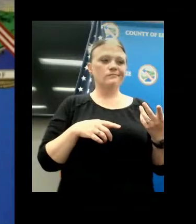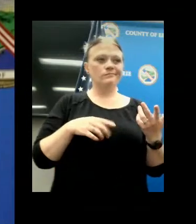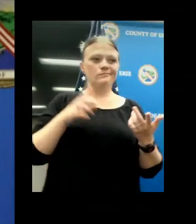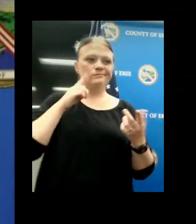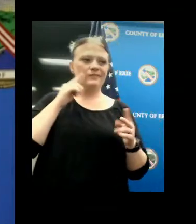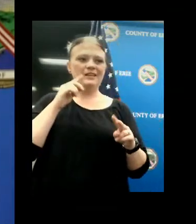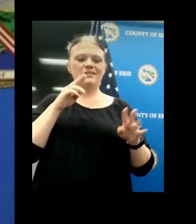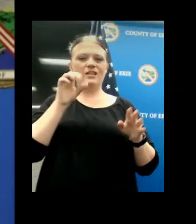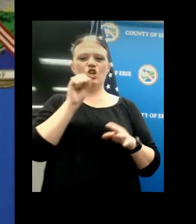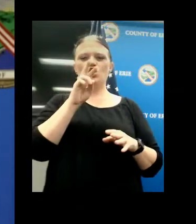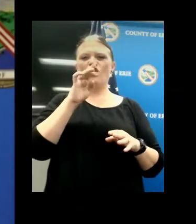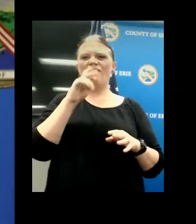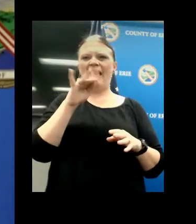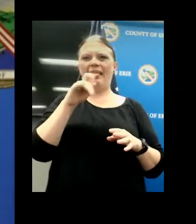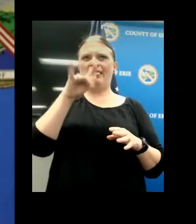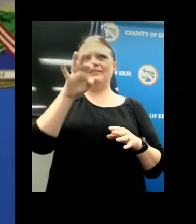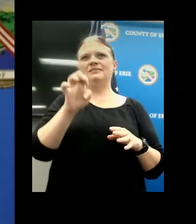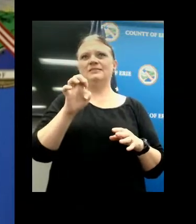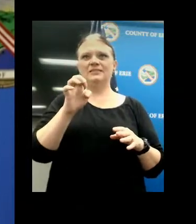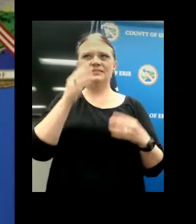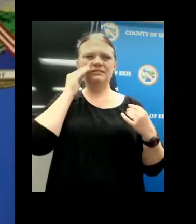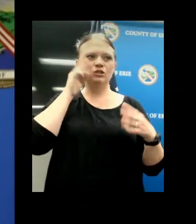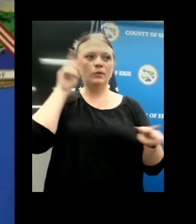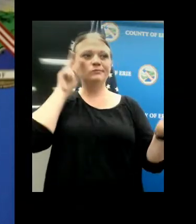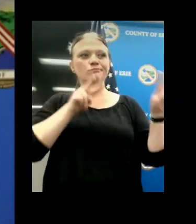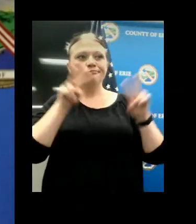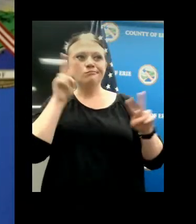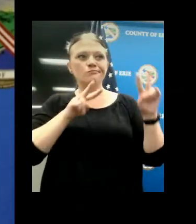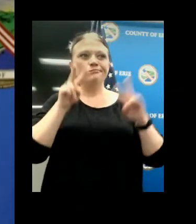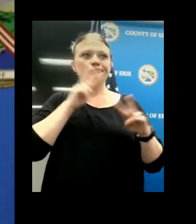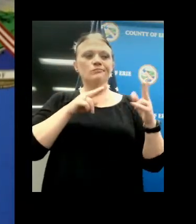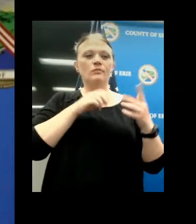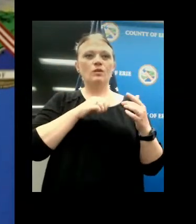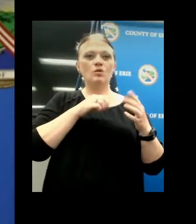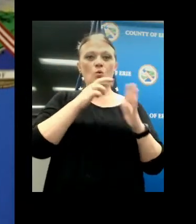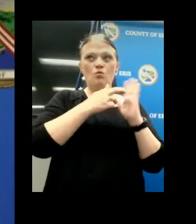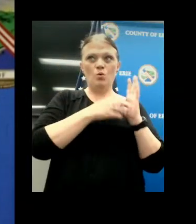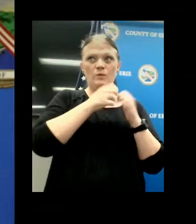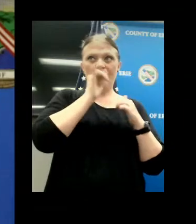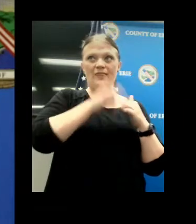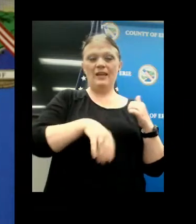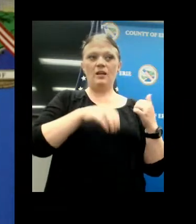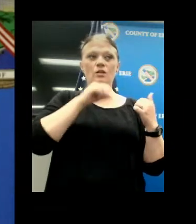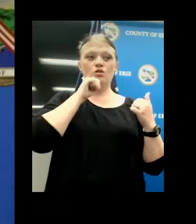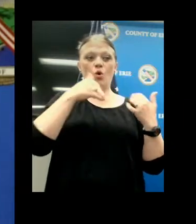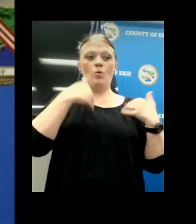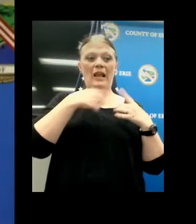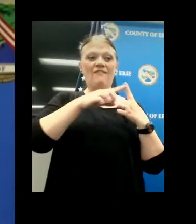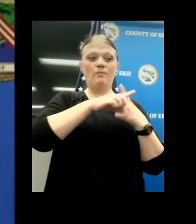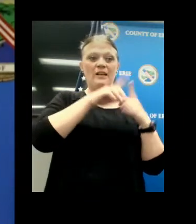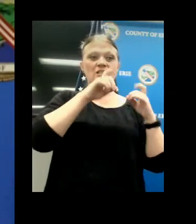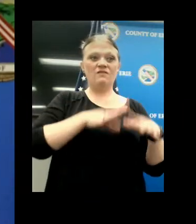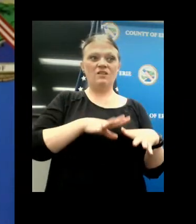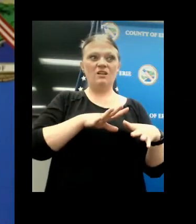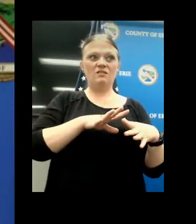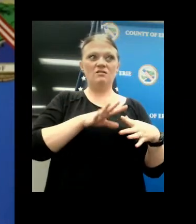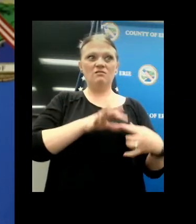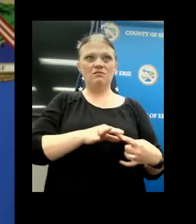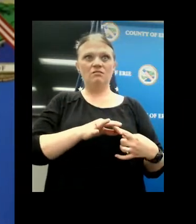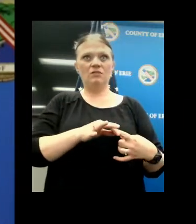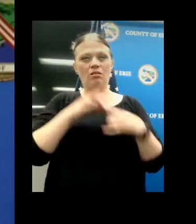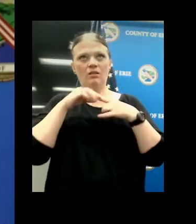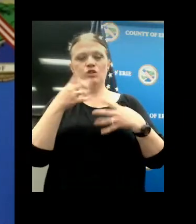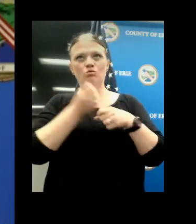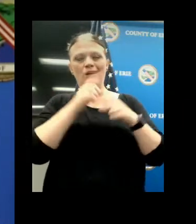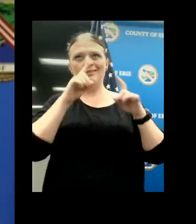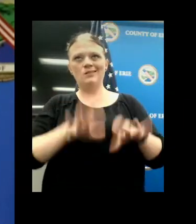These are surveillance data. So first of all, basic tenets with surveillance data is you don't have a positive test unless you get tested. So it